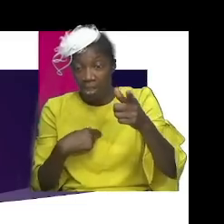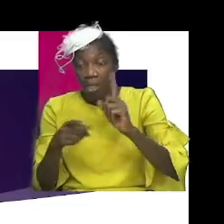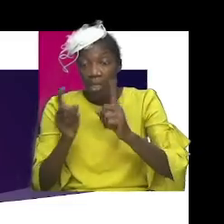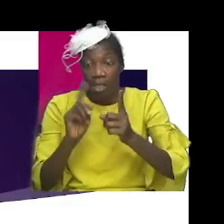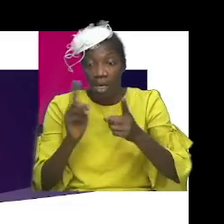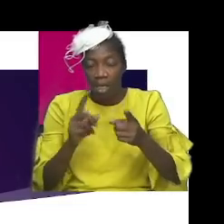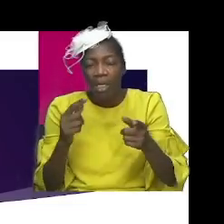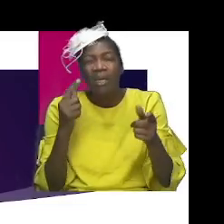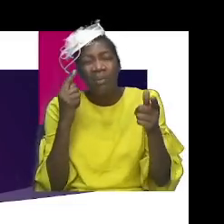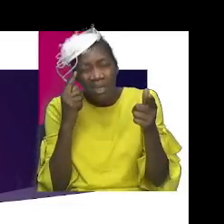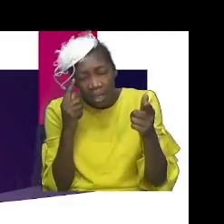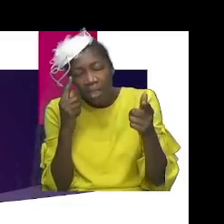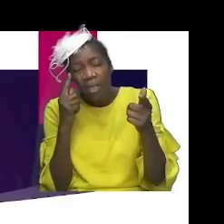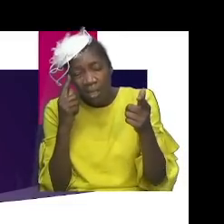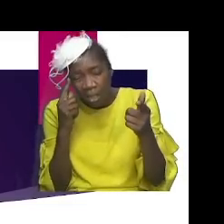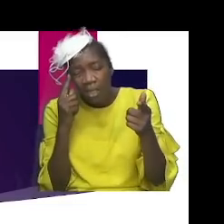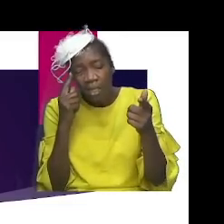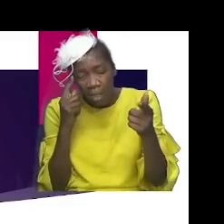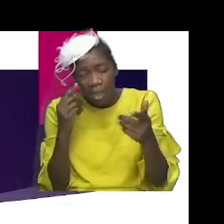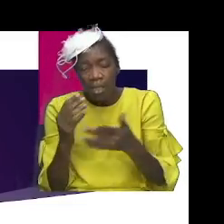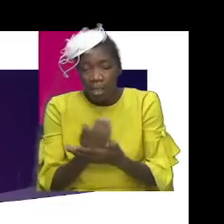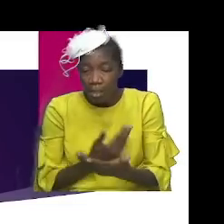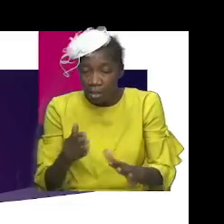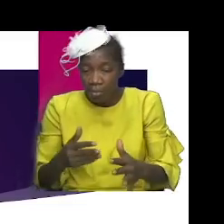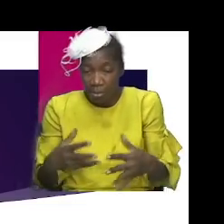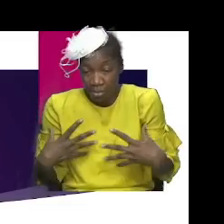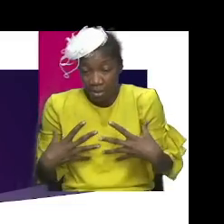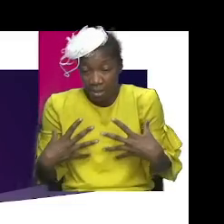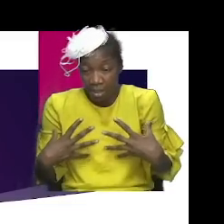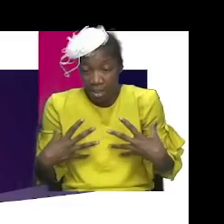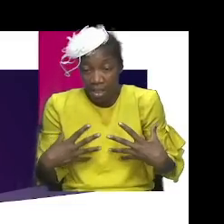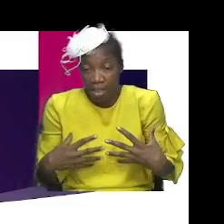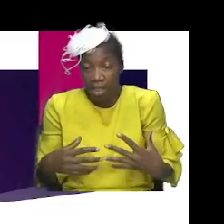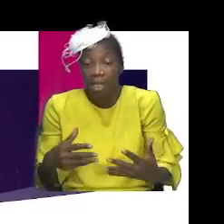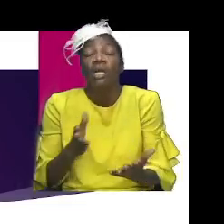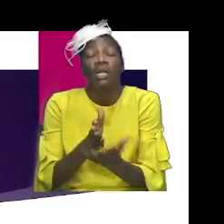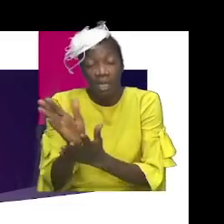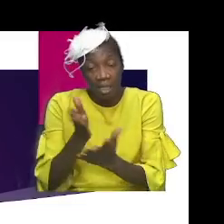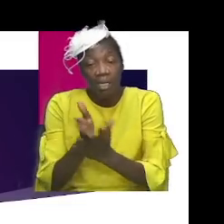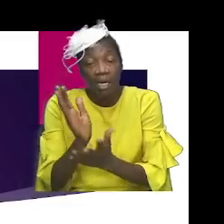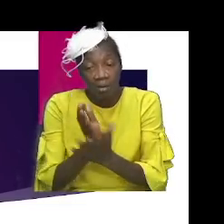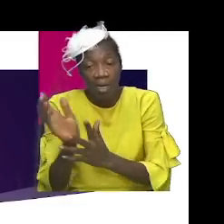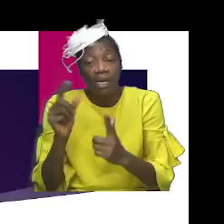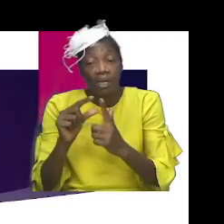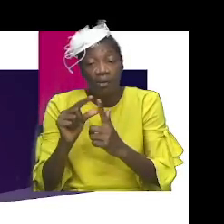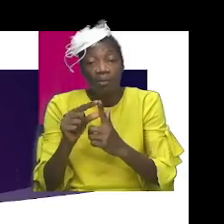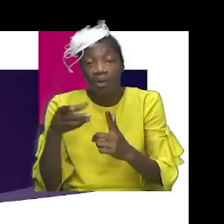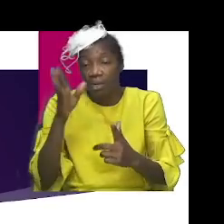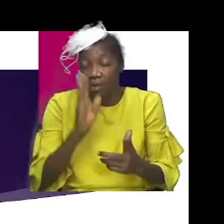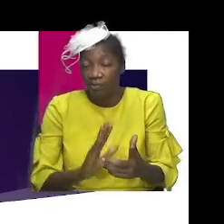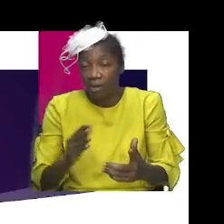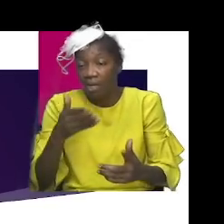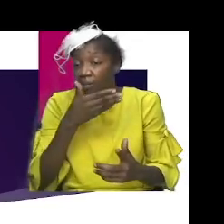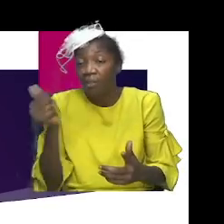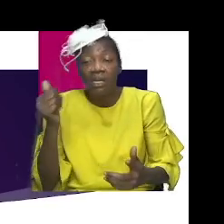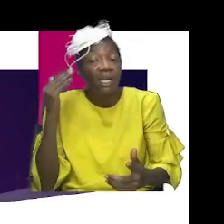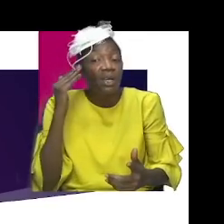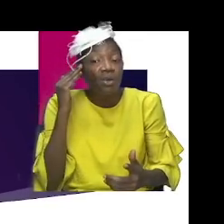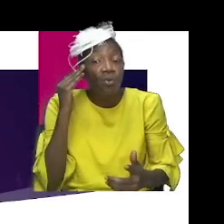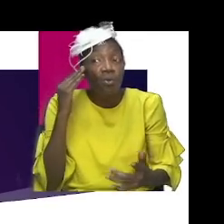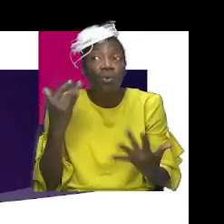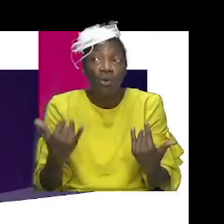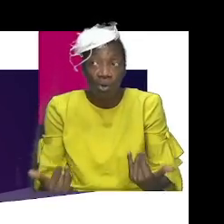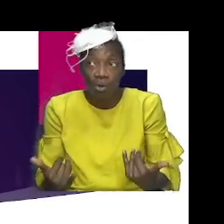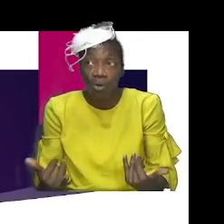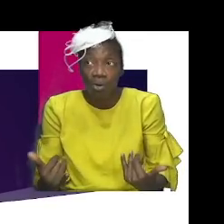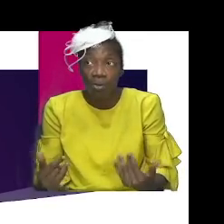I imagine some folks are scared to death. But that's all right, because it is the word of God. And it is better we know now so that we